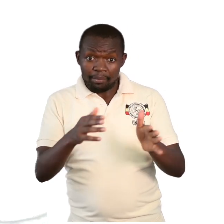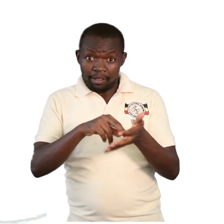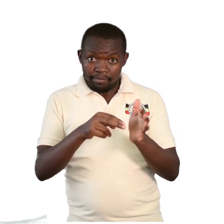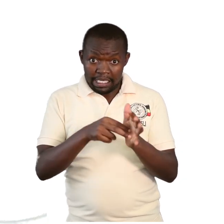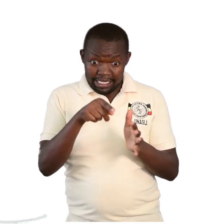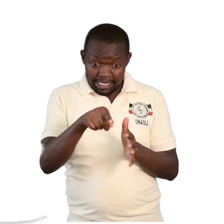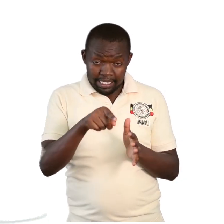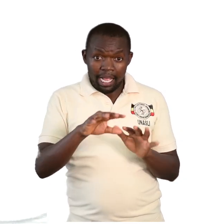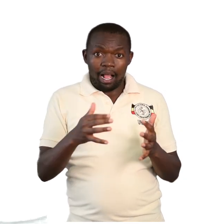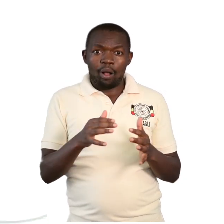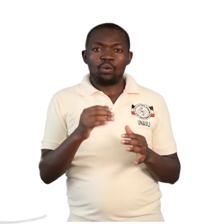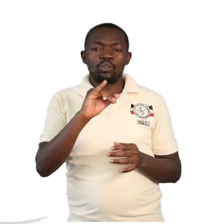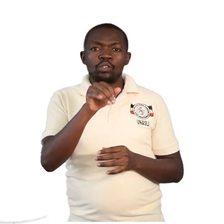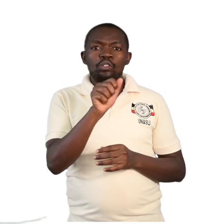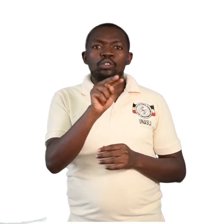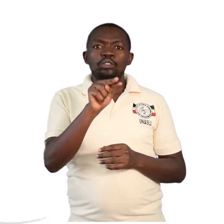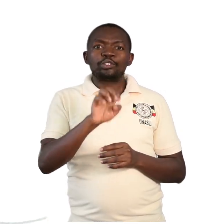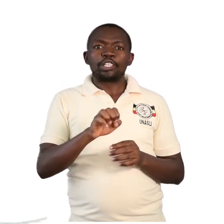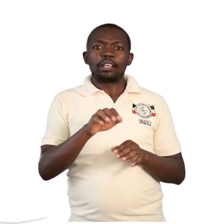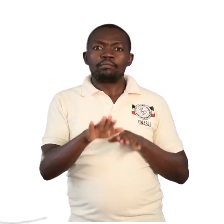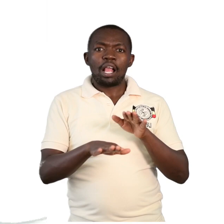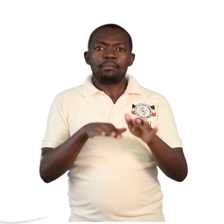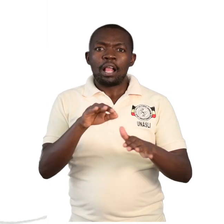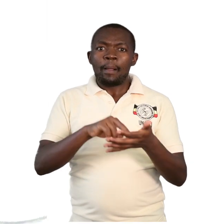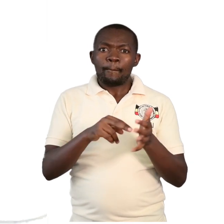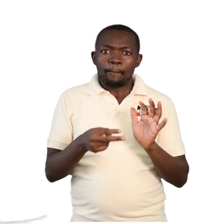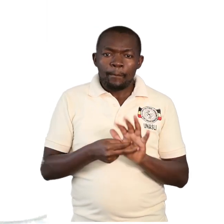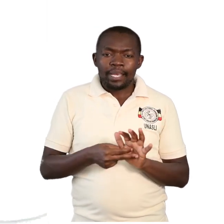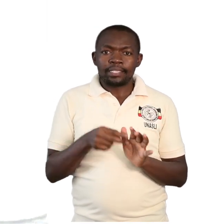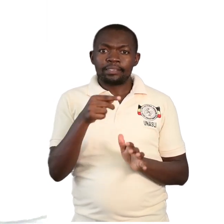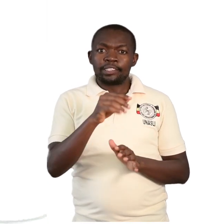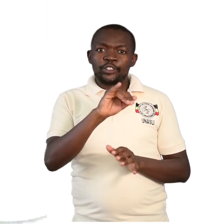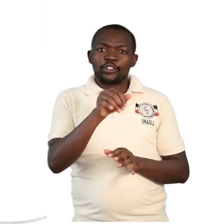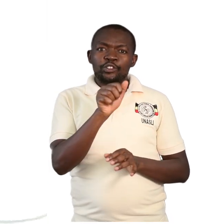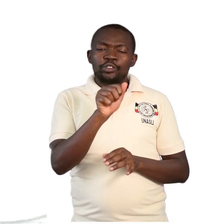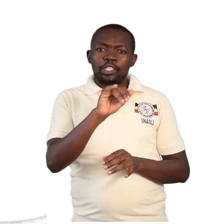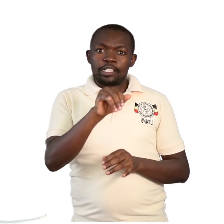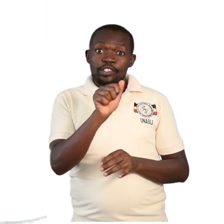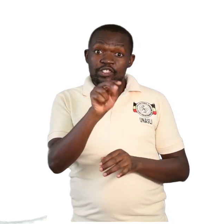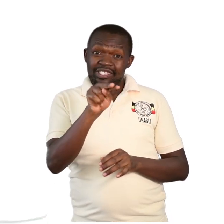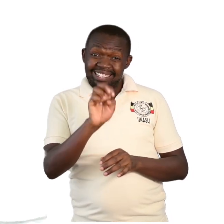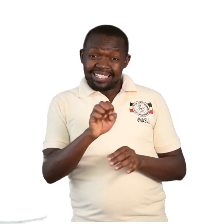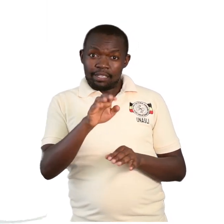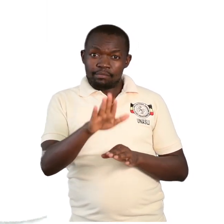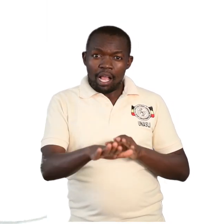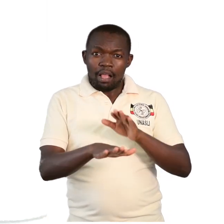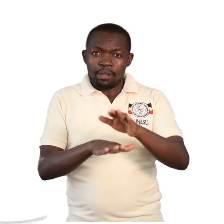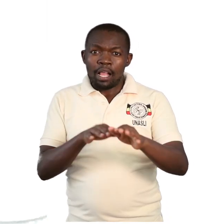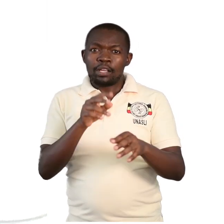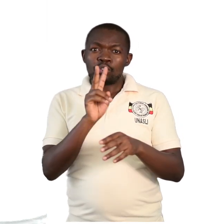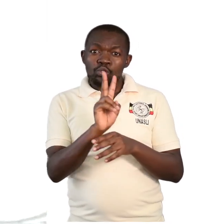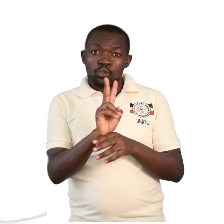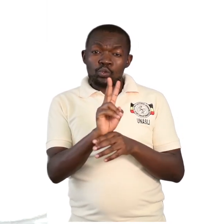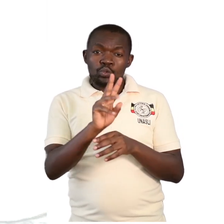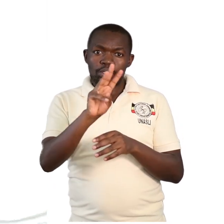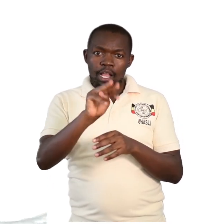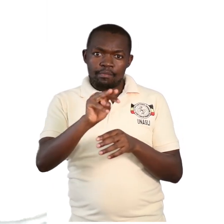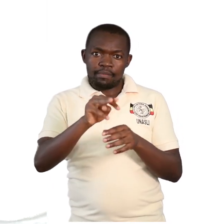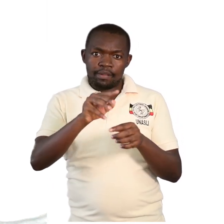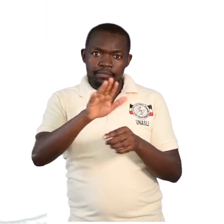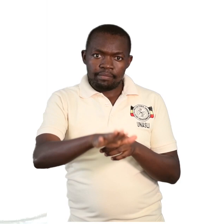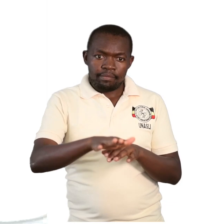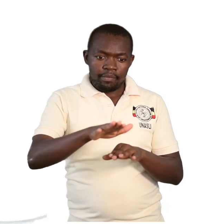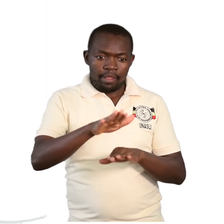moved. And Jane moved at 2 meters per second. That was her speed.